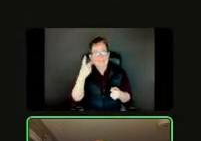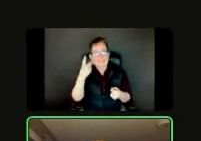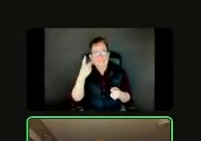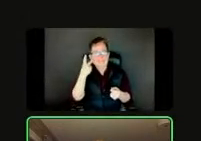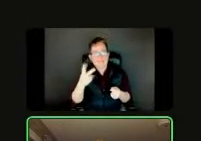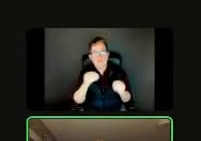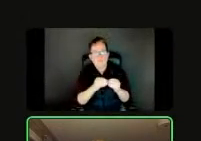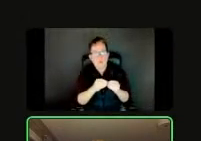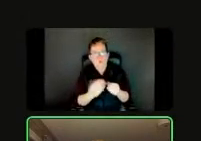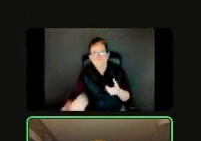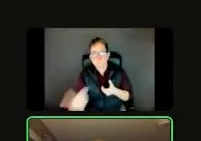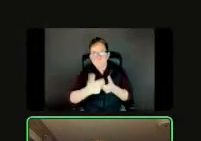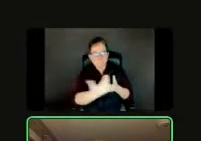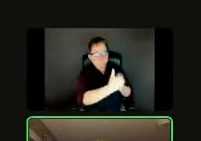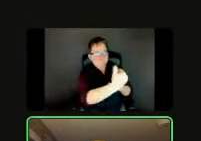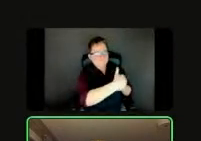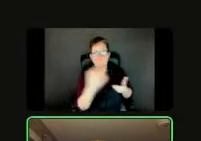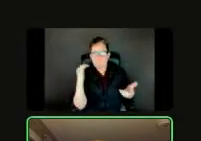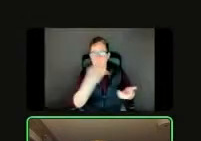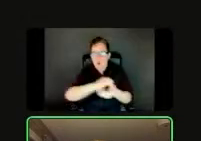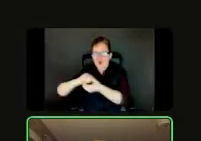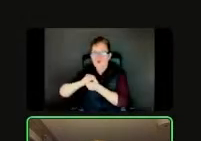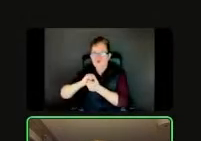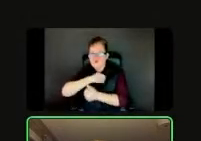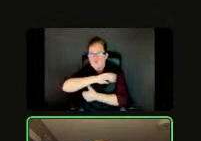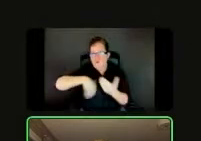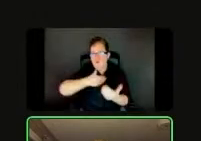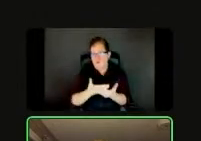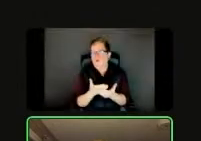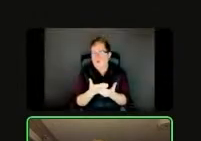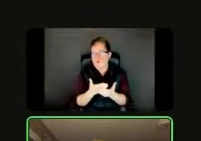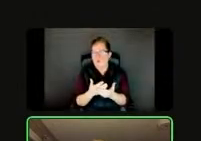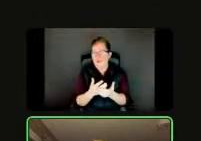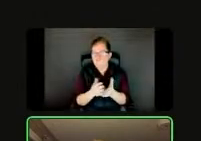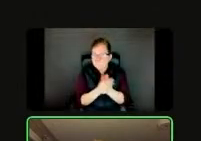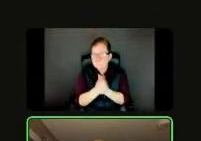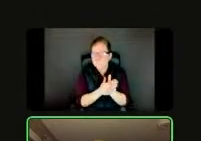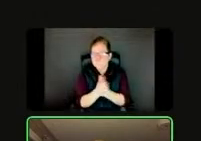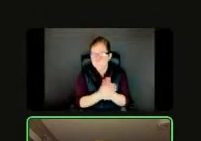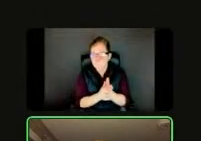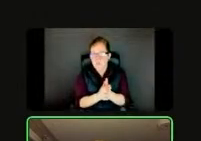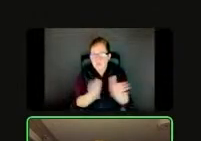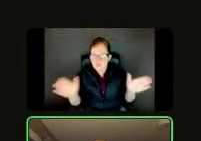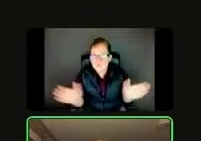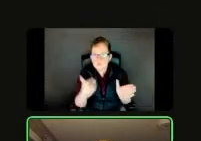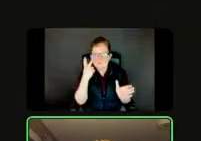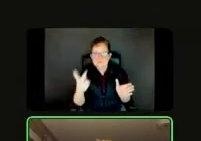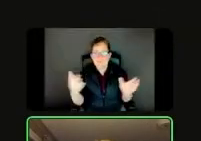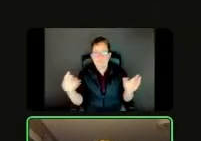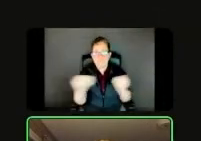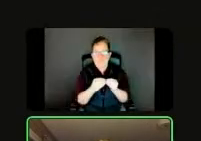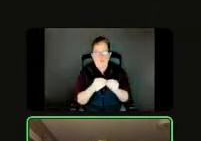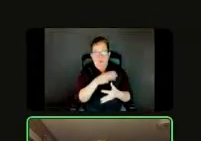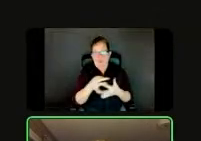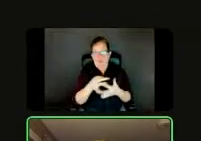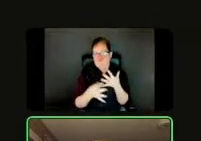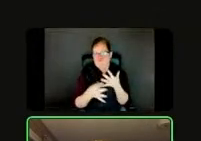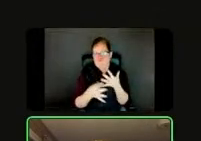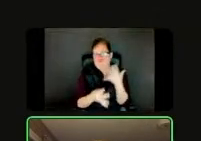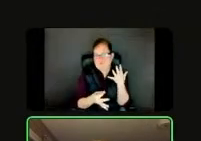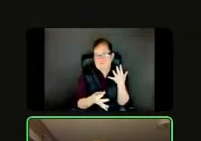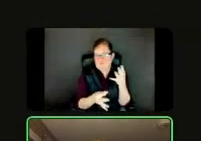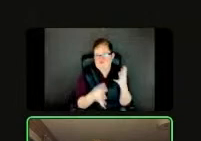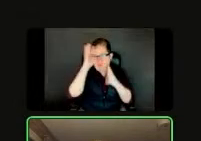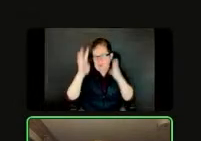our partners, full stop. And I just implore our staff to start looking at other creative options, because the people being served at